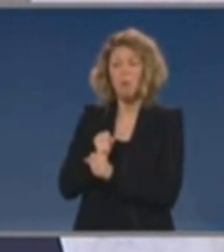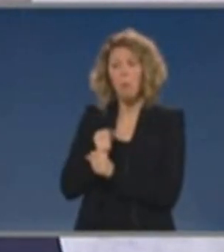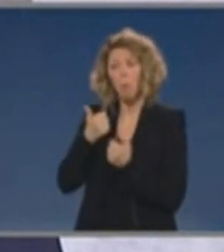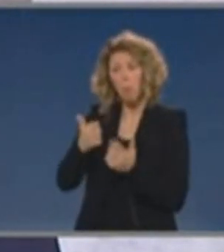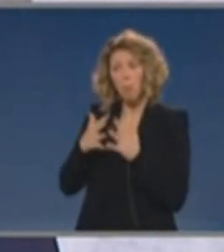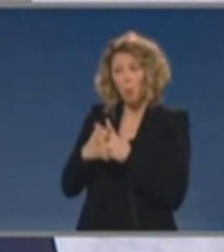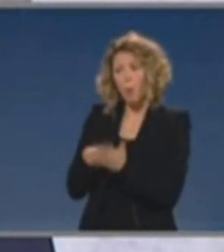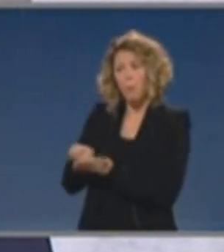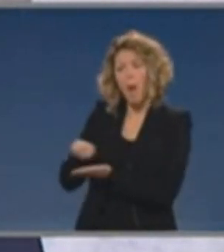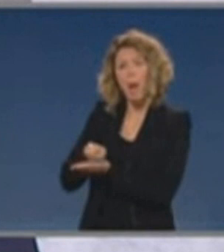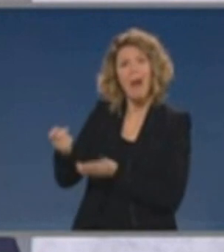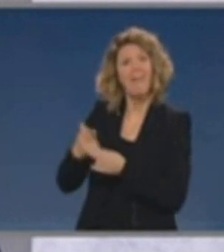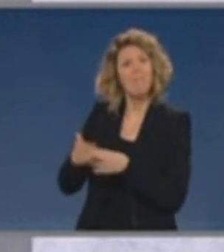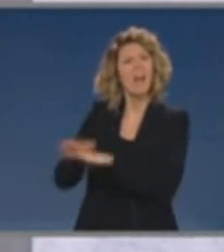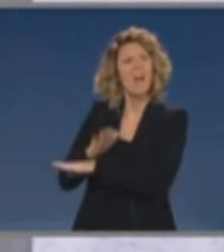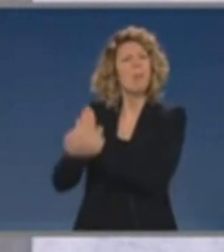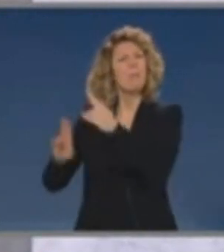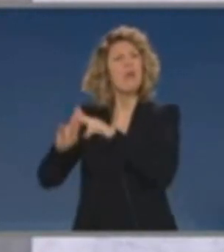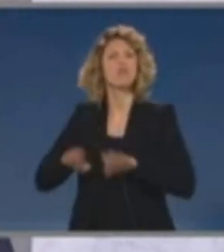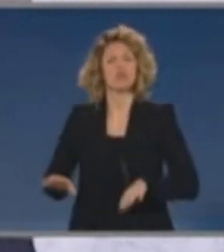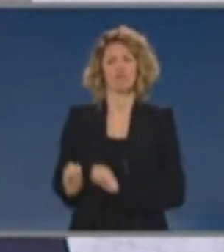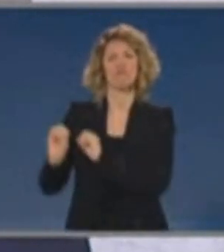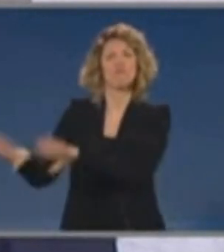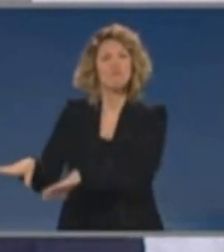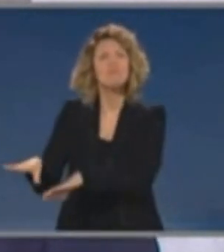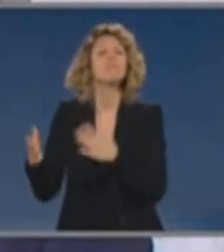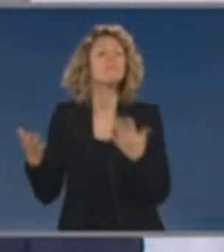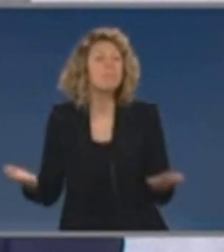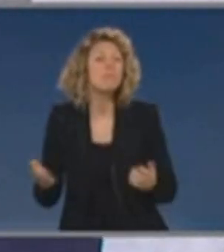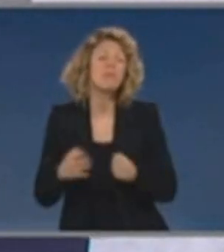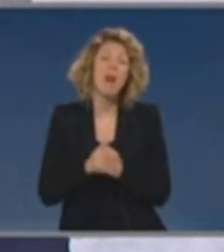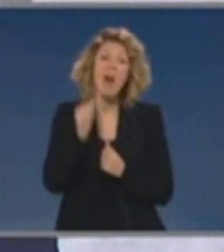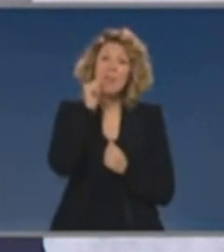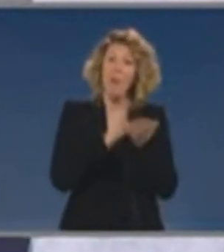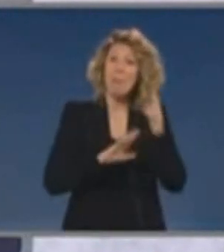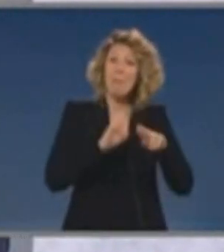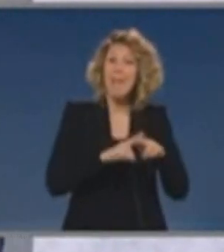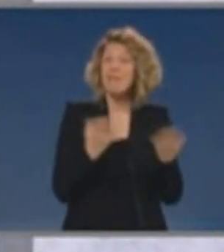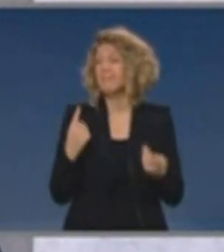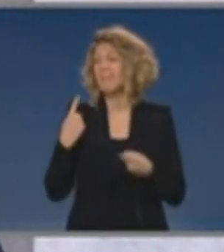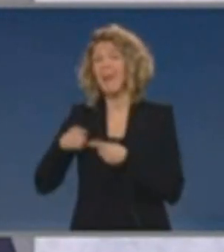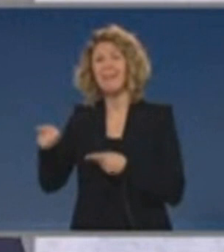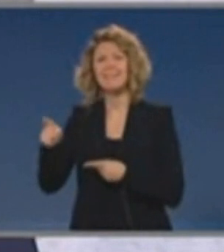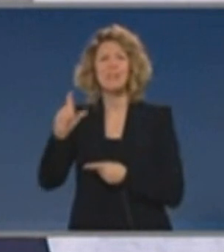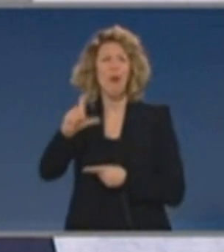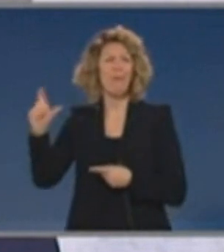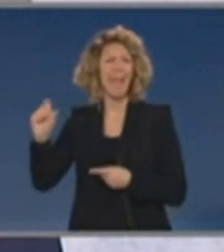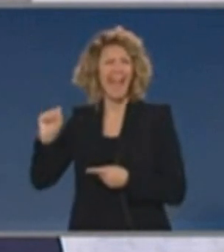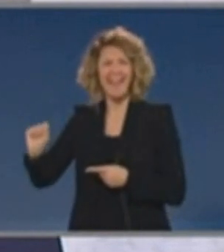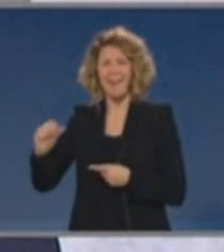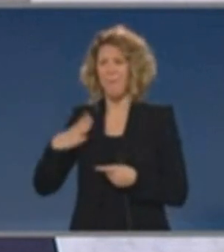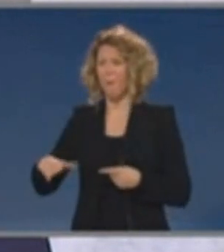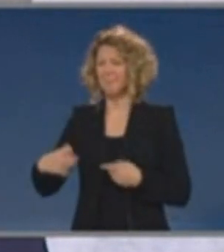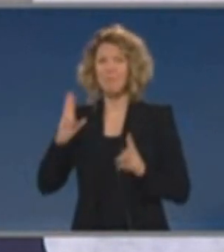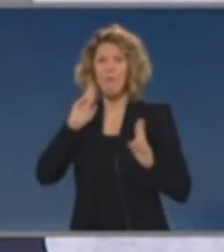this time. I do know that the childcare facilities and parents themselves are keen to move back towards a more normal